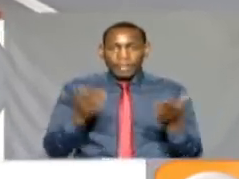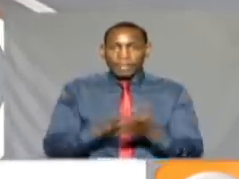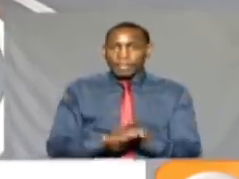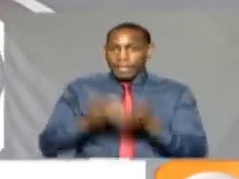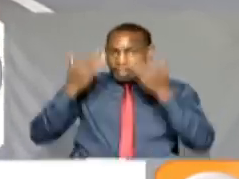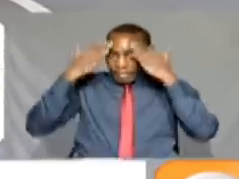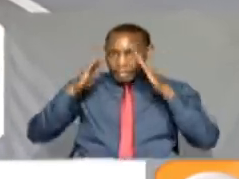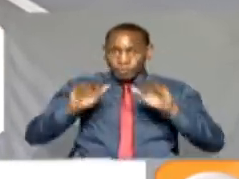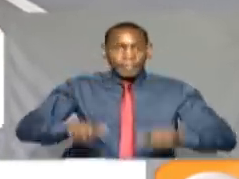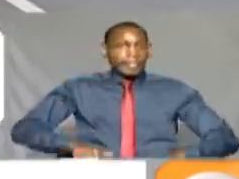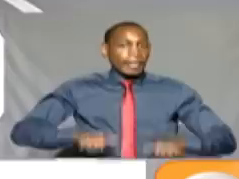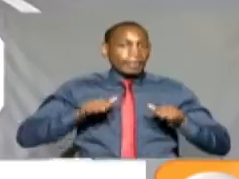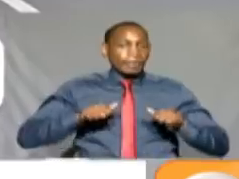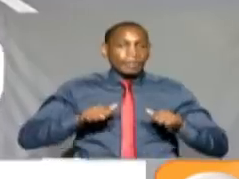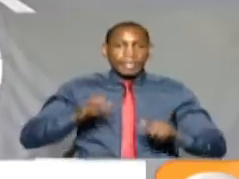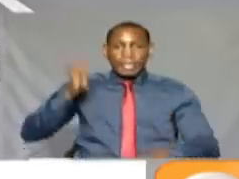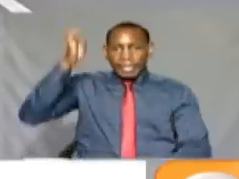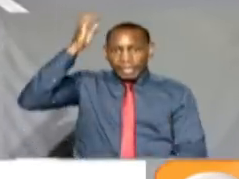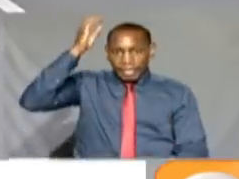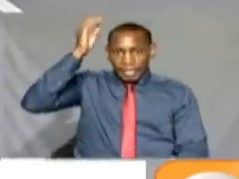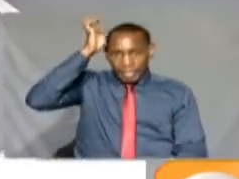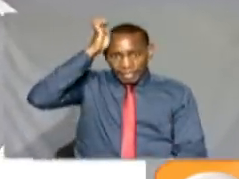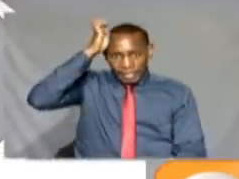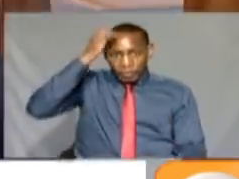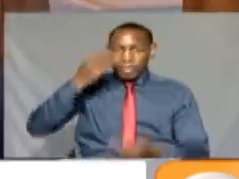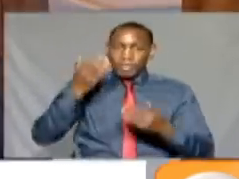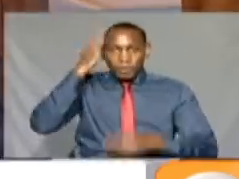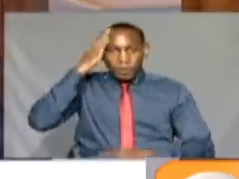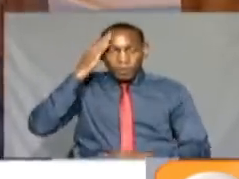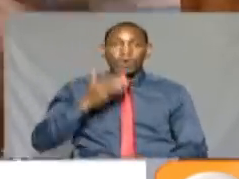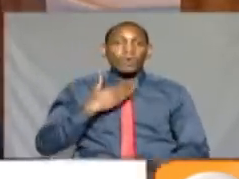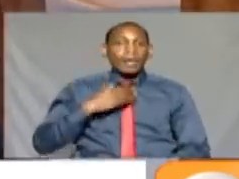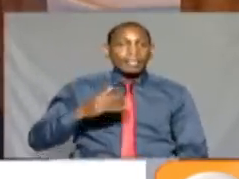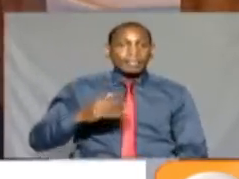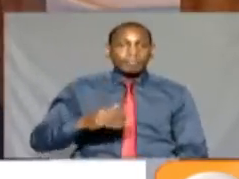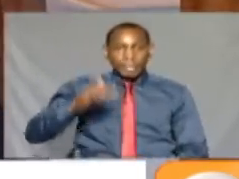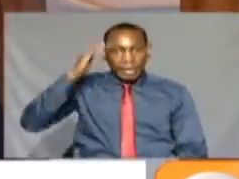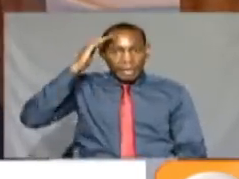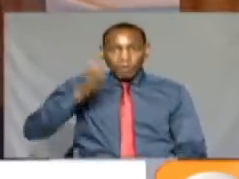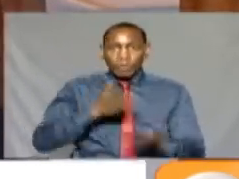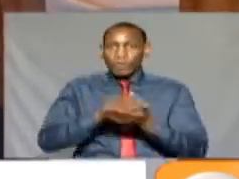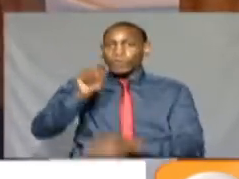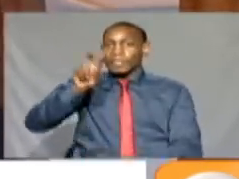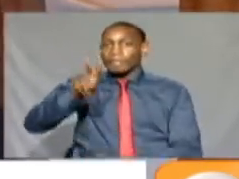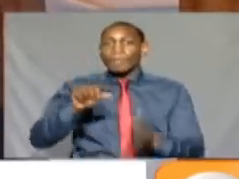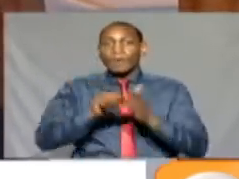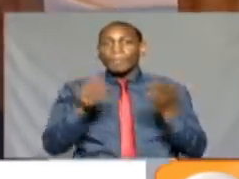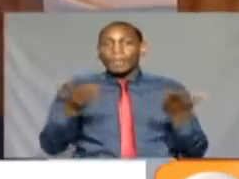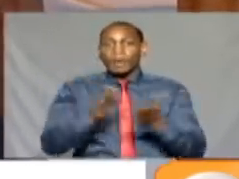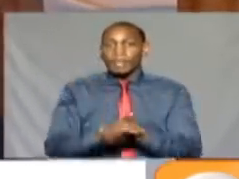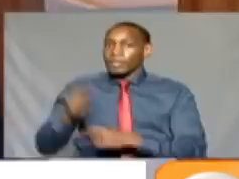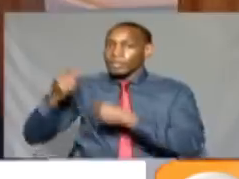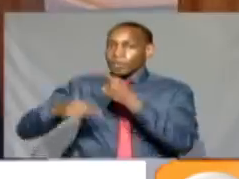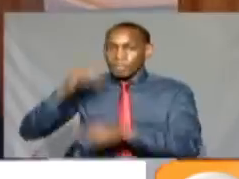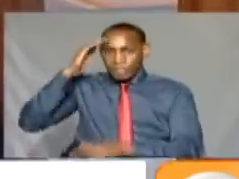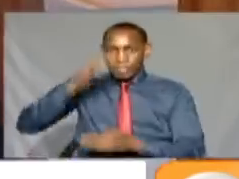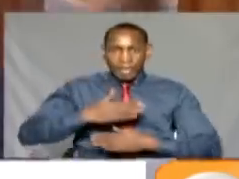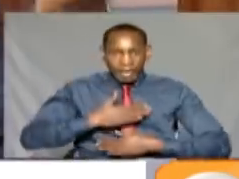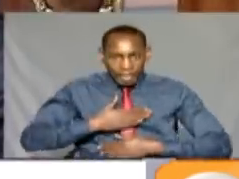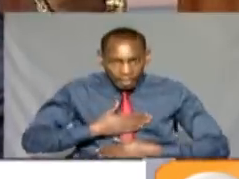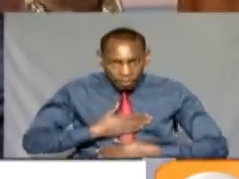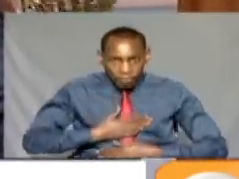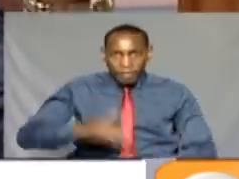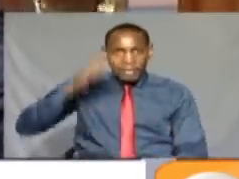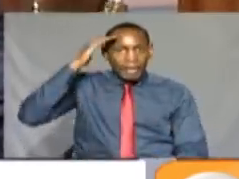Eltoret. Hajui yuko live. Wa Eltoret, anajua ndio kwa sababu ananipigia ni mzalimie kwa TV. Sishita iko wapi? Si mzalimie basi. No, honorable Kiptis,